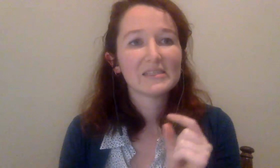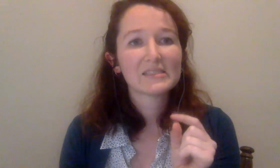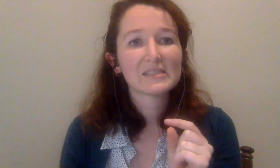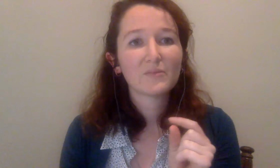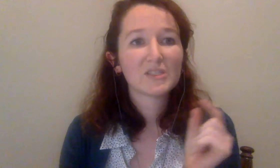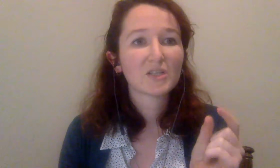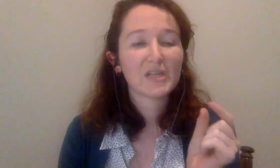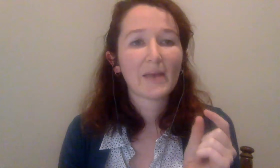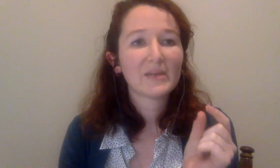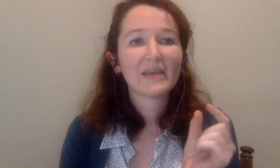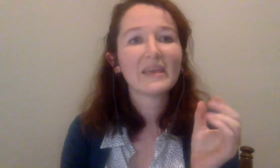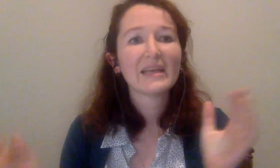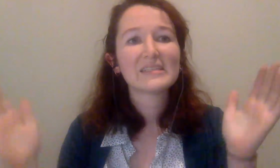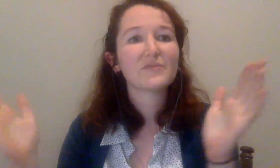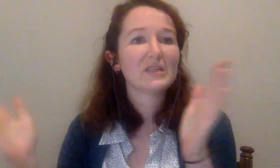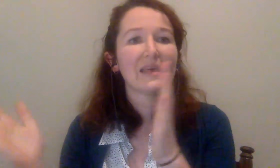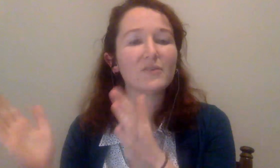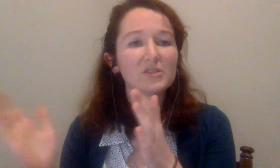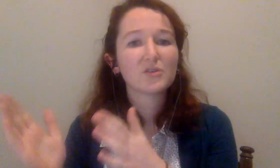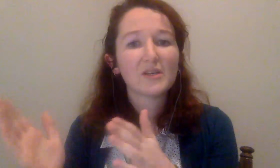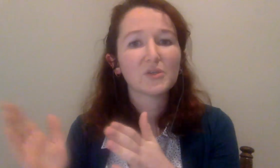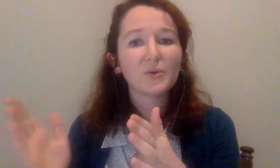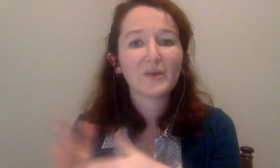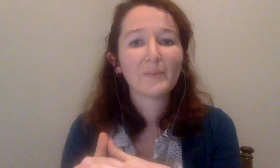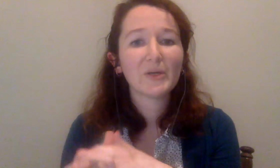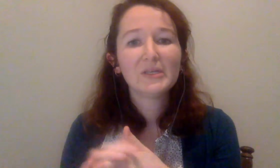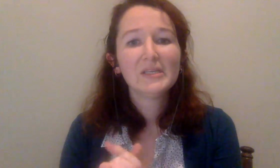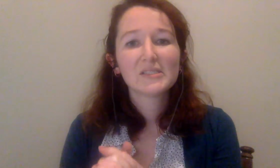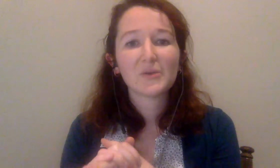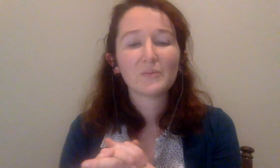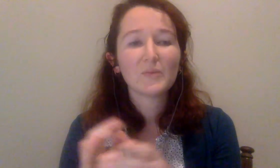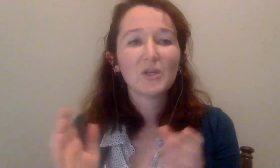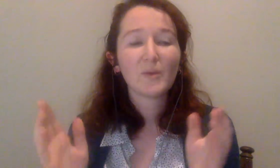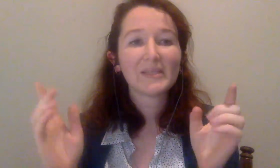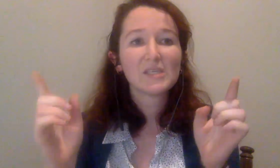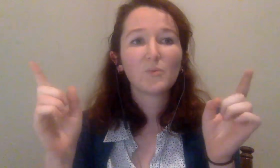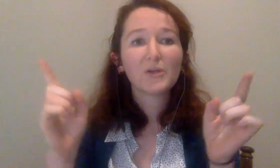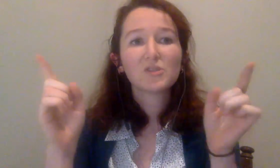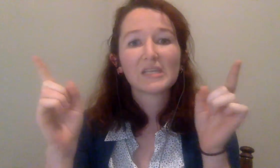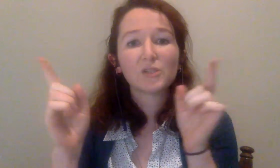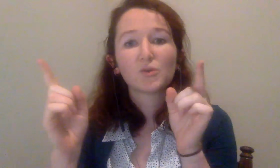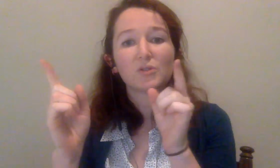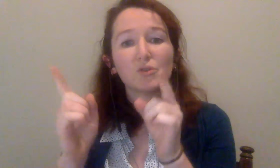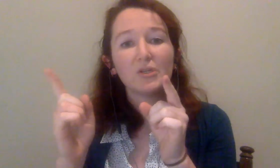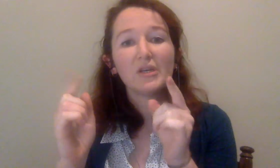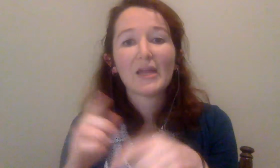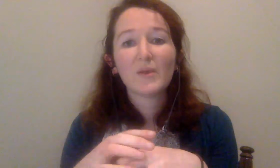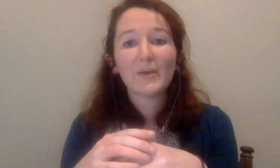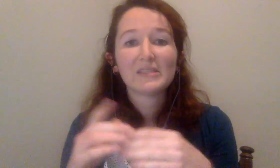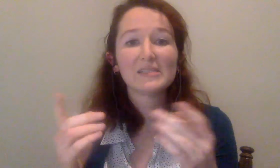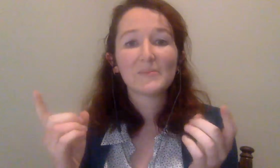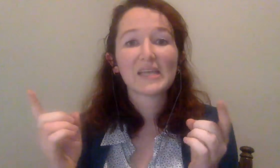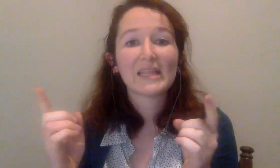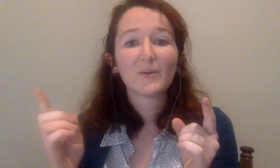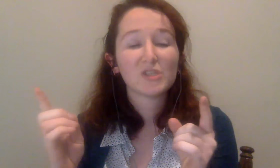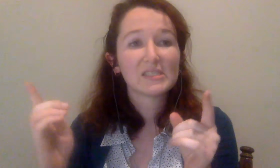see this reduction happening, I think at different levels across the whole grammar. So, you know, we might see a word just getting shorter and shorter, and we